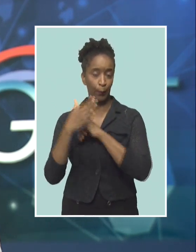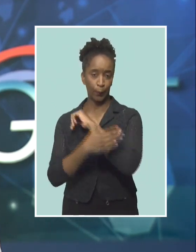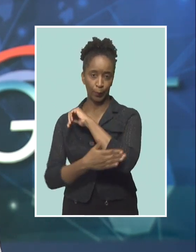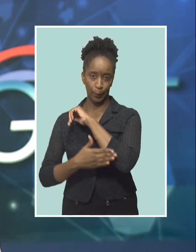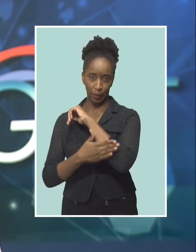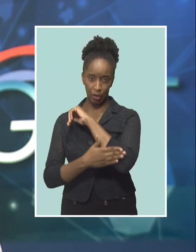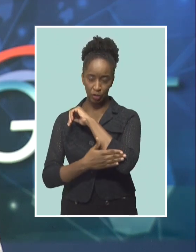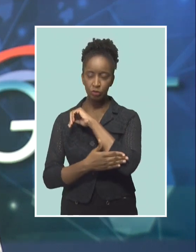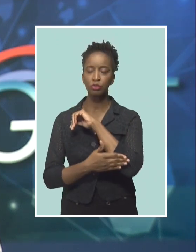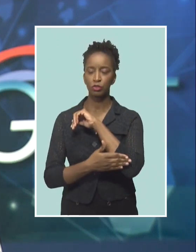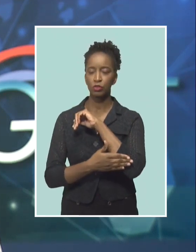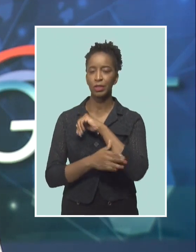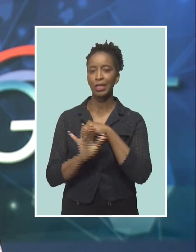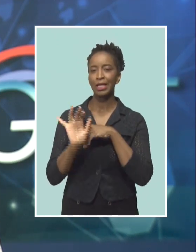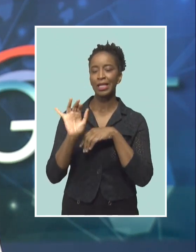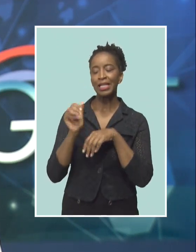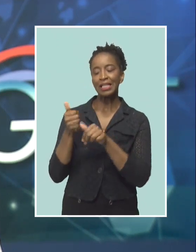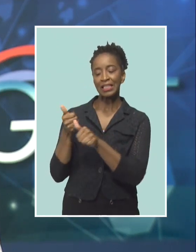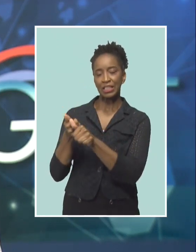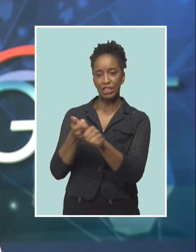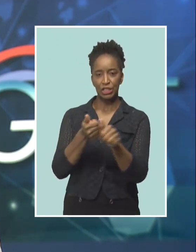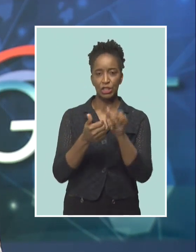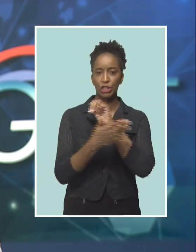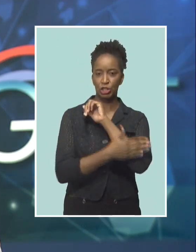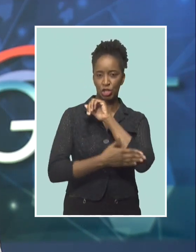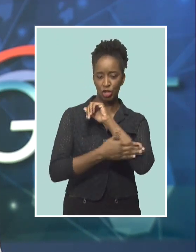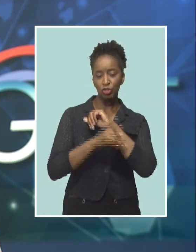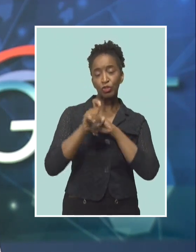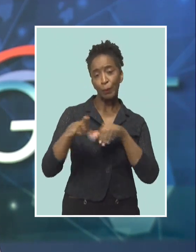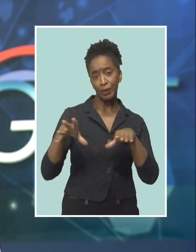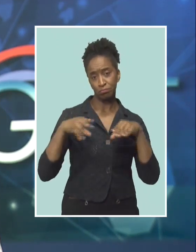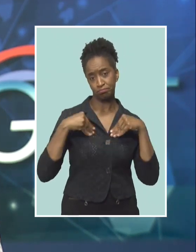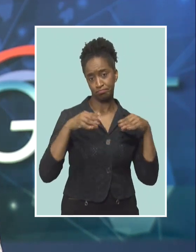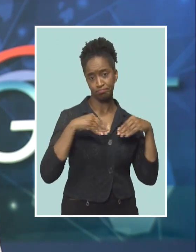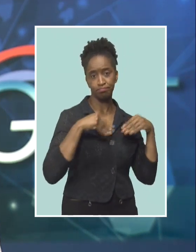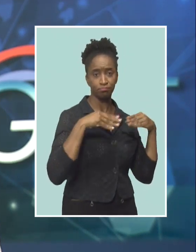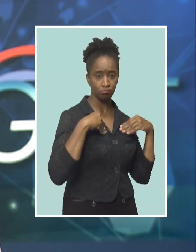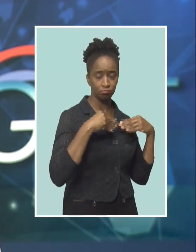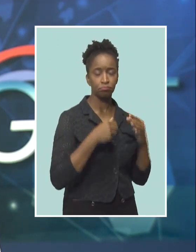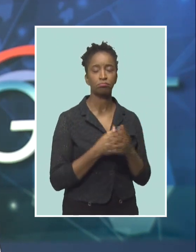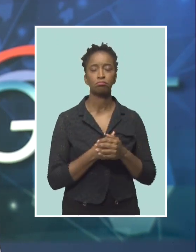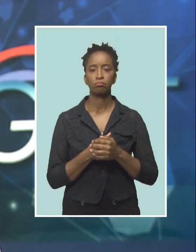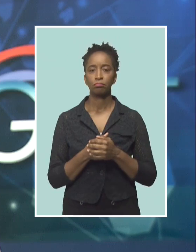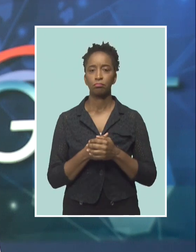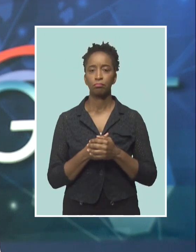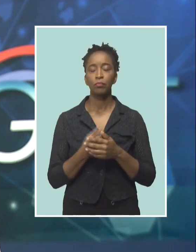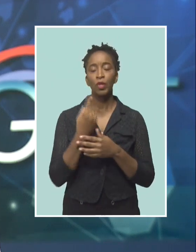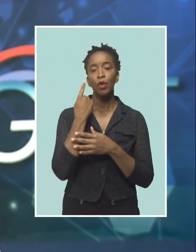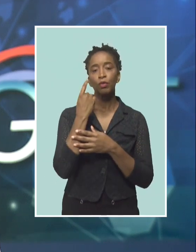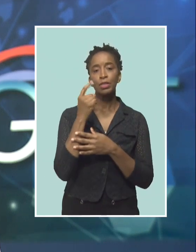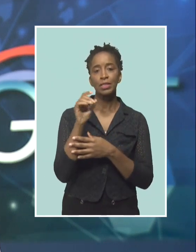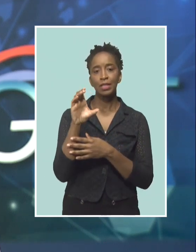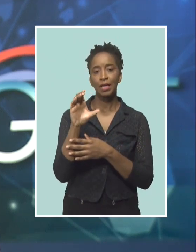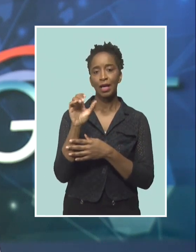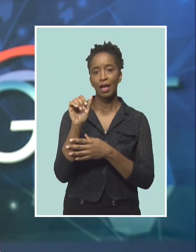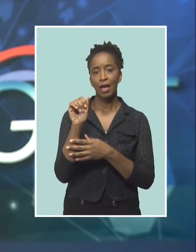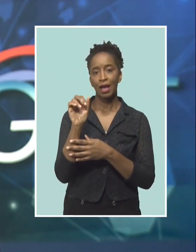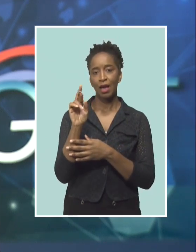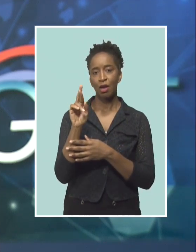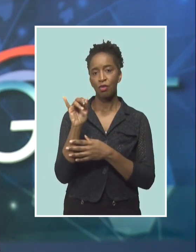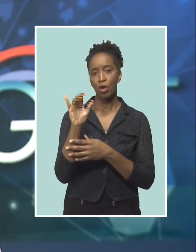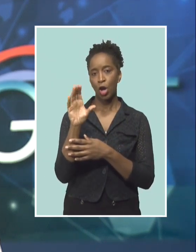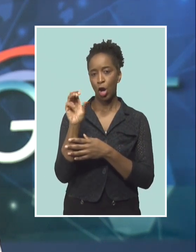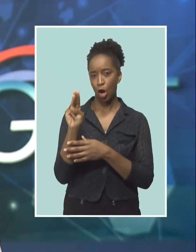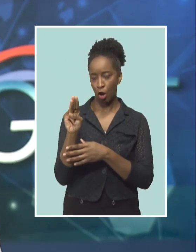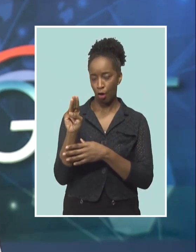member states. This from CARICOM Chairman, Prime Minister Mia Motley, as the grouping wrapped up its 48th conference